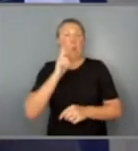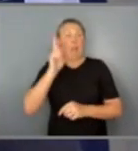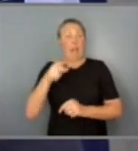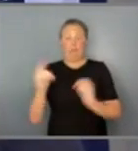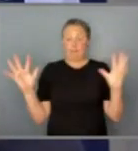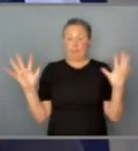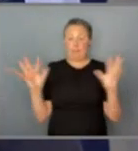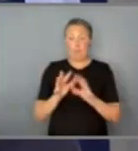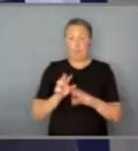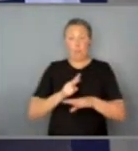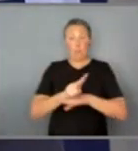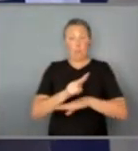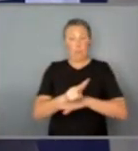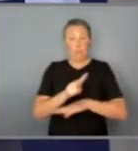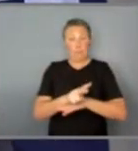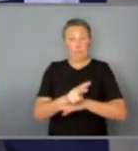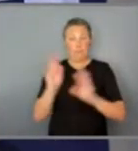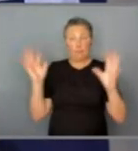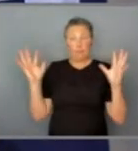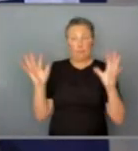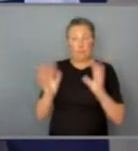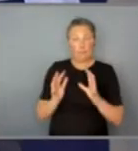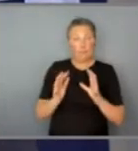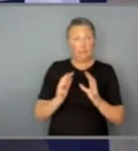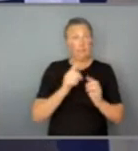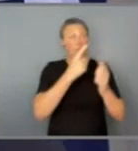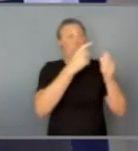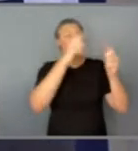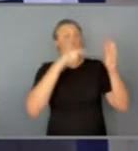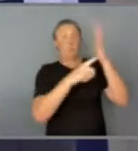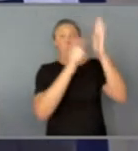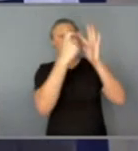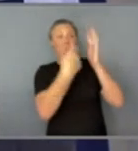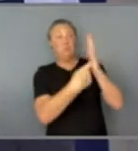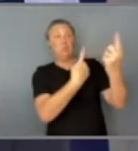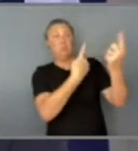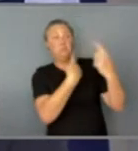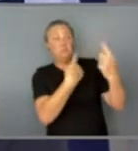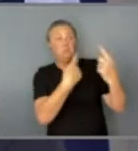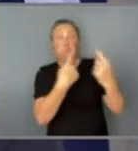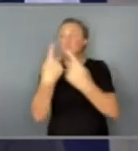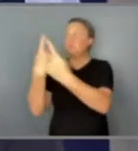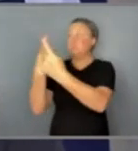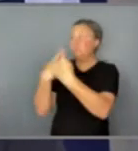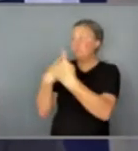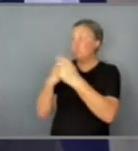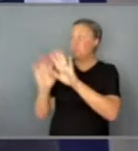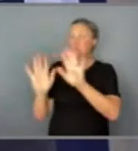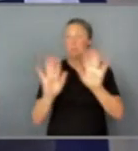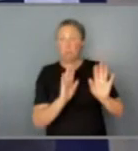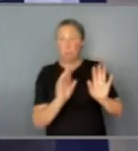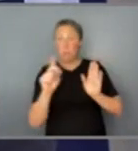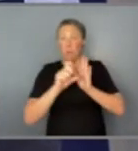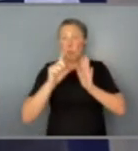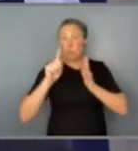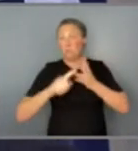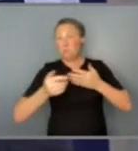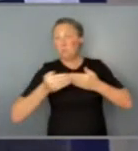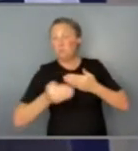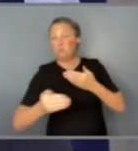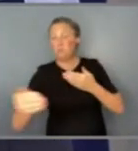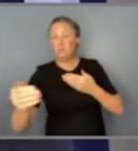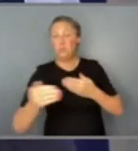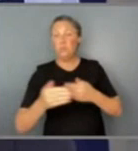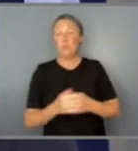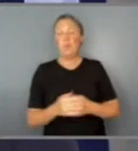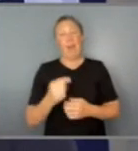and taking those recommendations and getting further updates, particularly on the issues of severity and what more we'll learn then. But my main